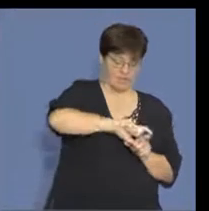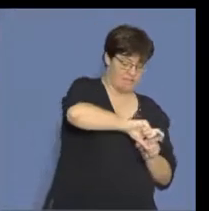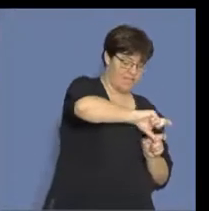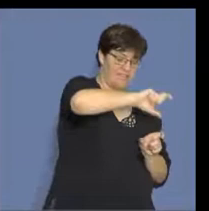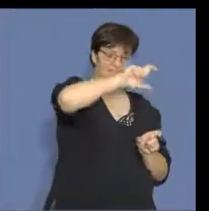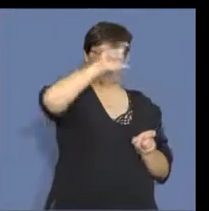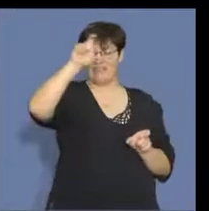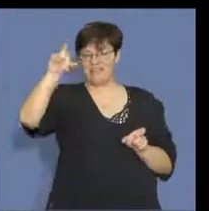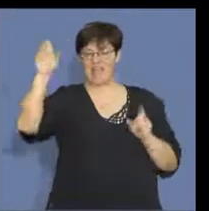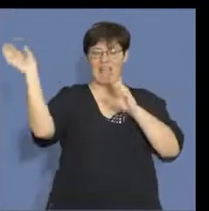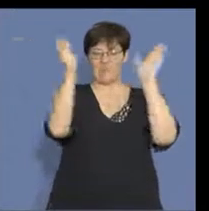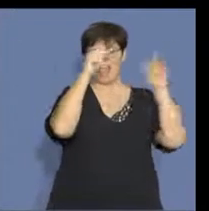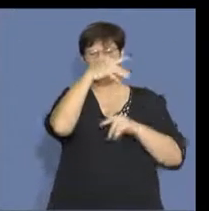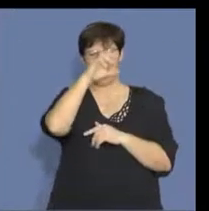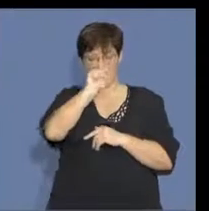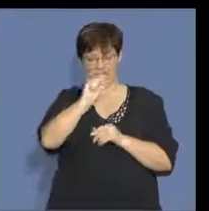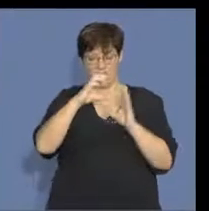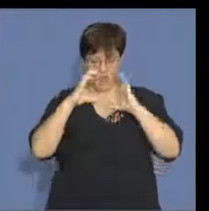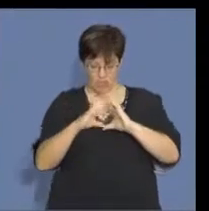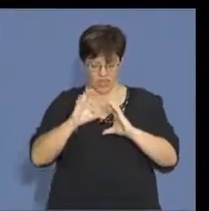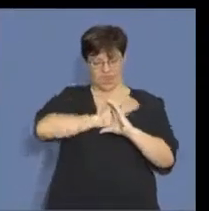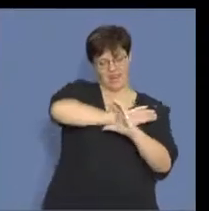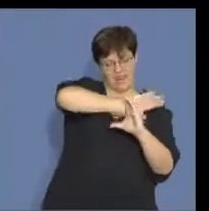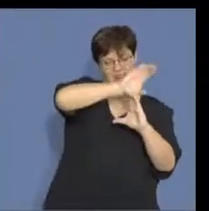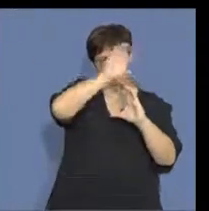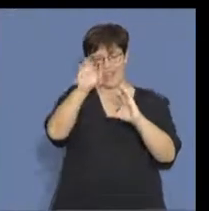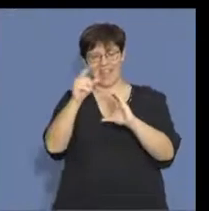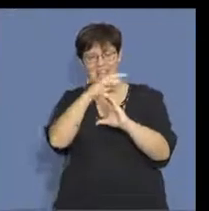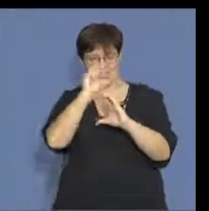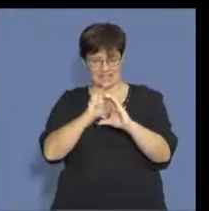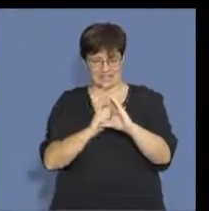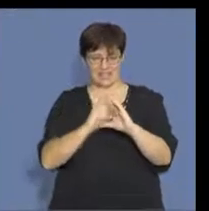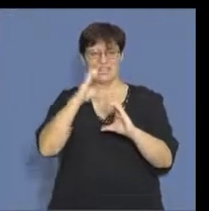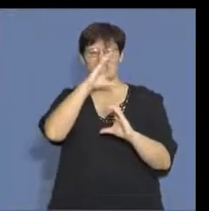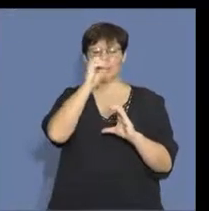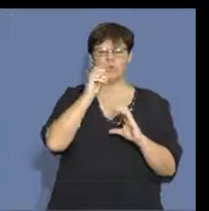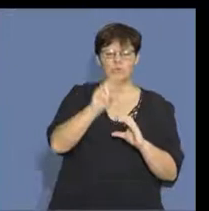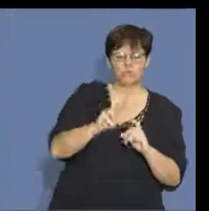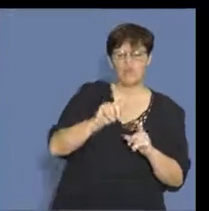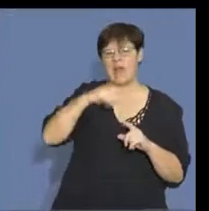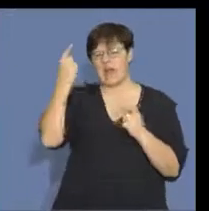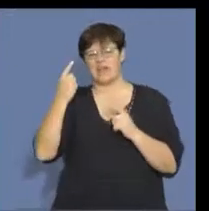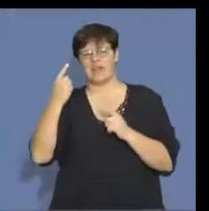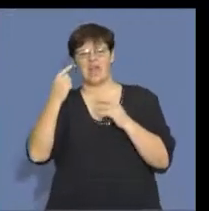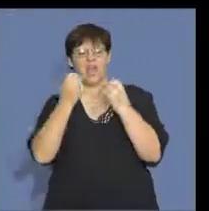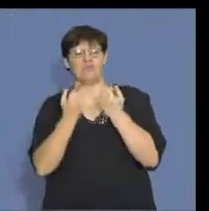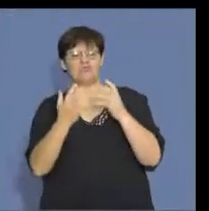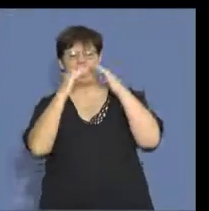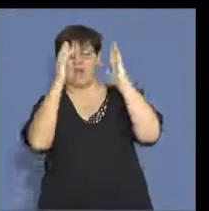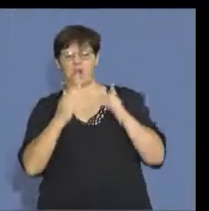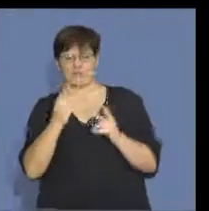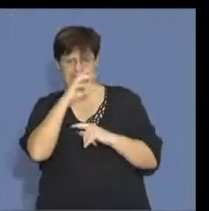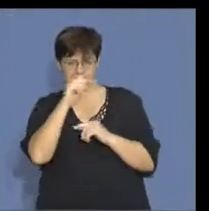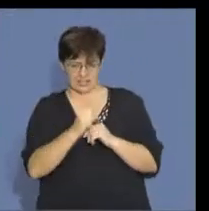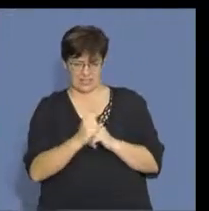the layer of atmosphere or gases that surrounds the Earth. This is made up of carbon and other greenhouse gases. During the normal process